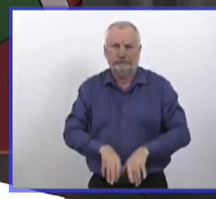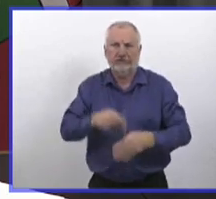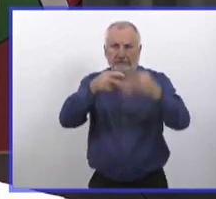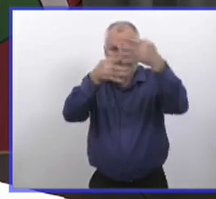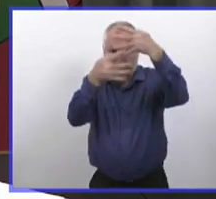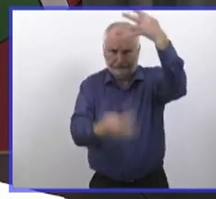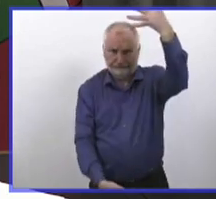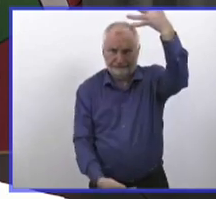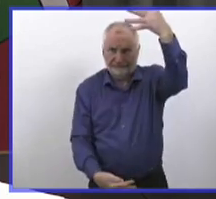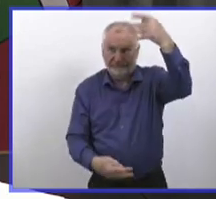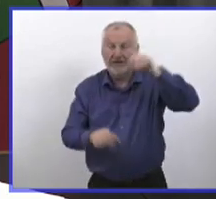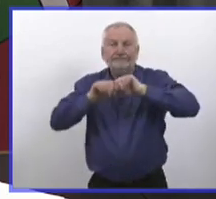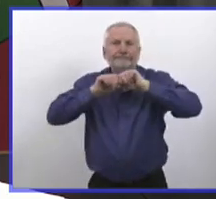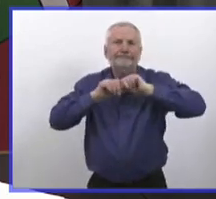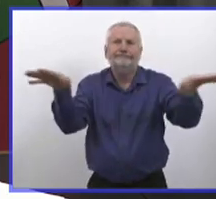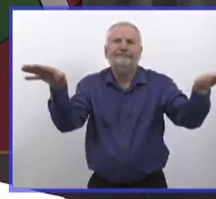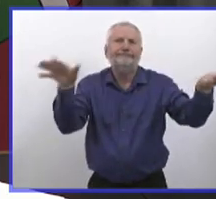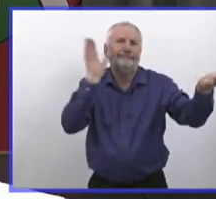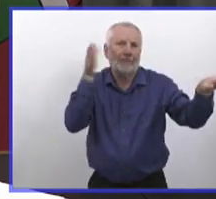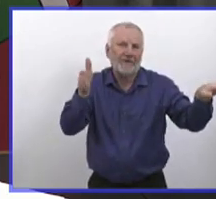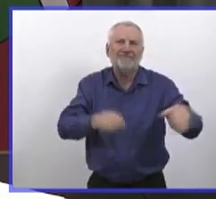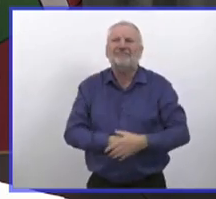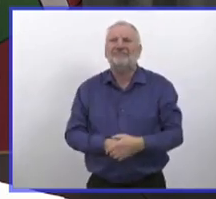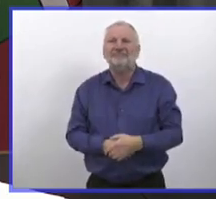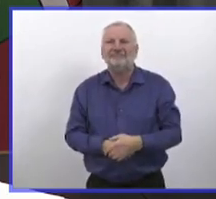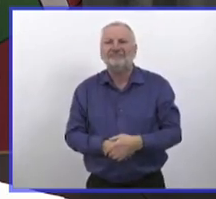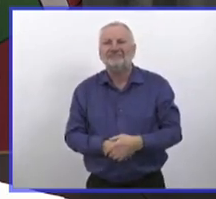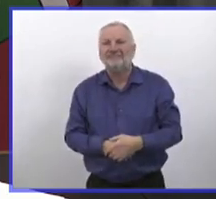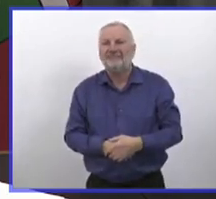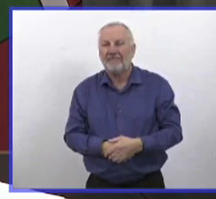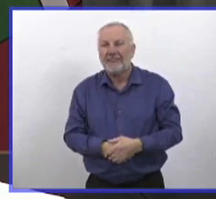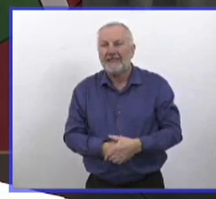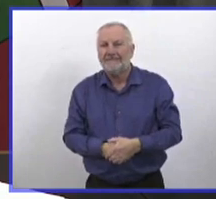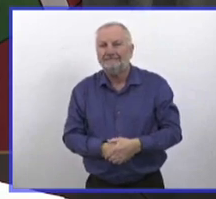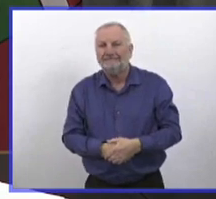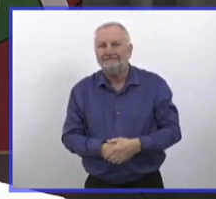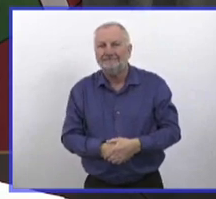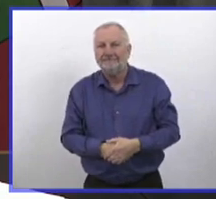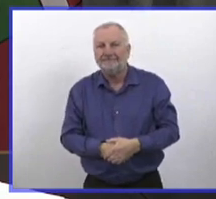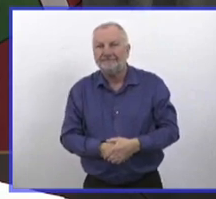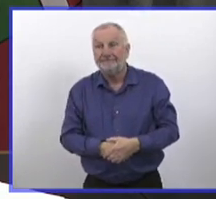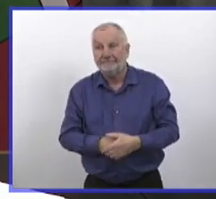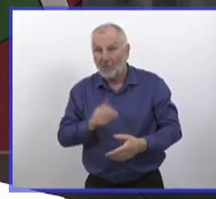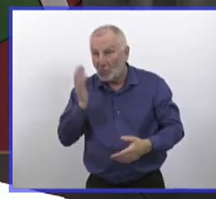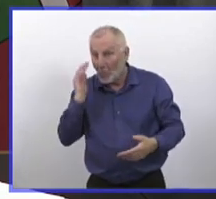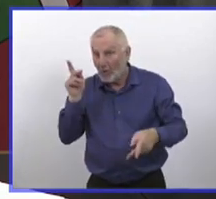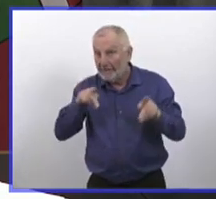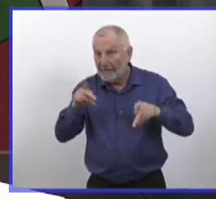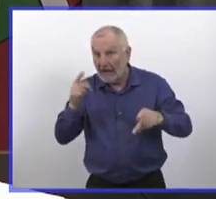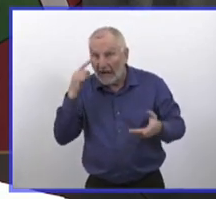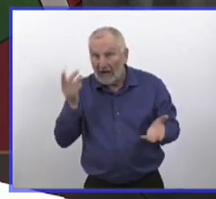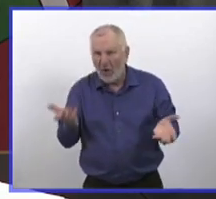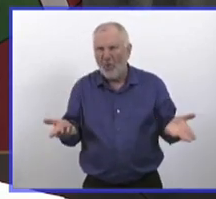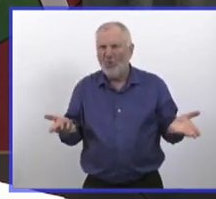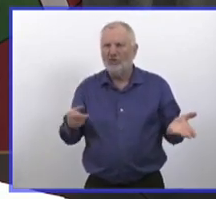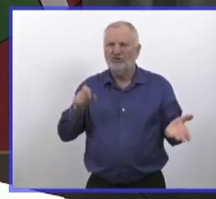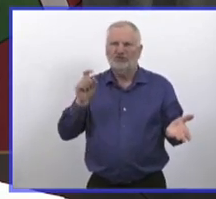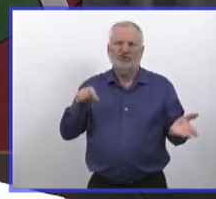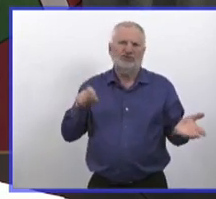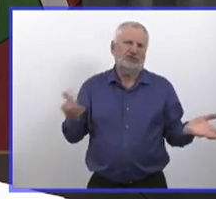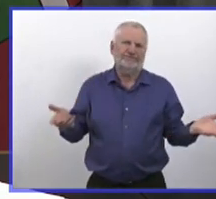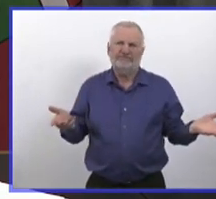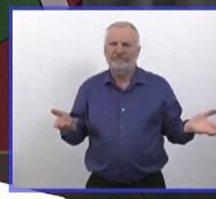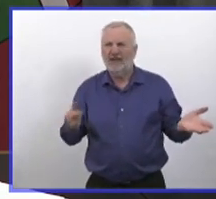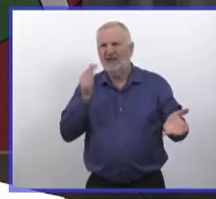priority criteria. So, as much as it might have simplified the identification of Manitobans, it's just